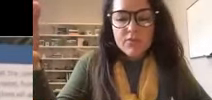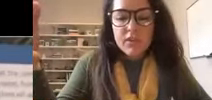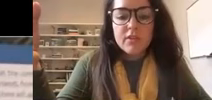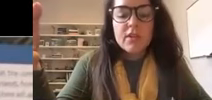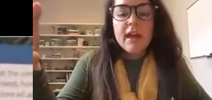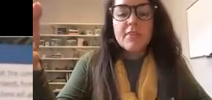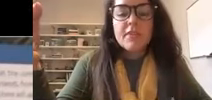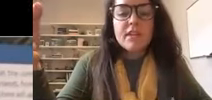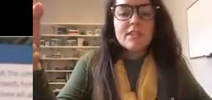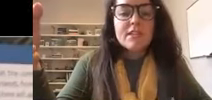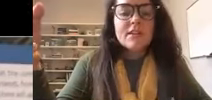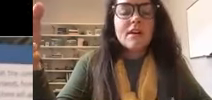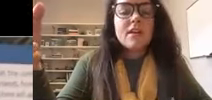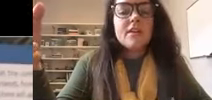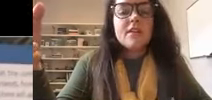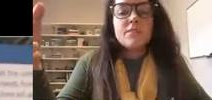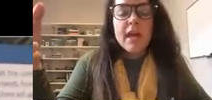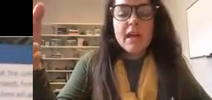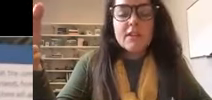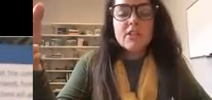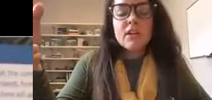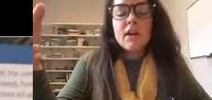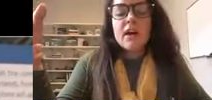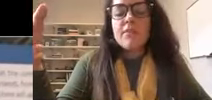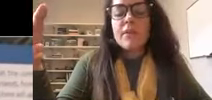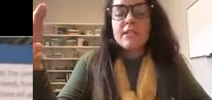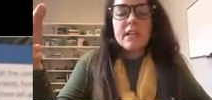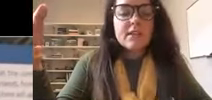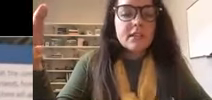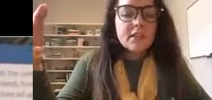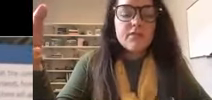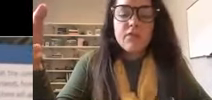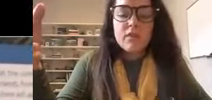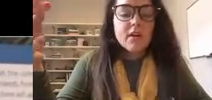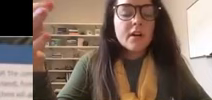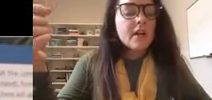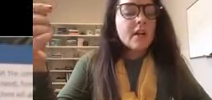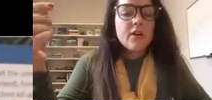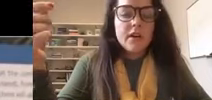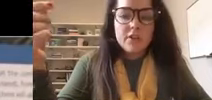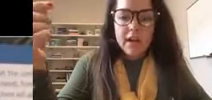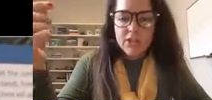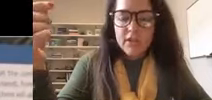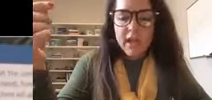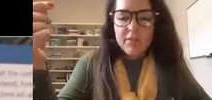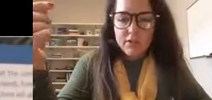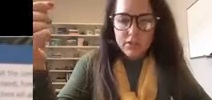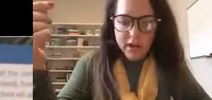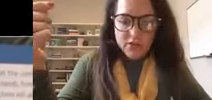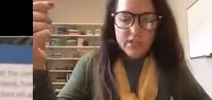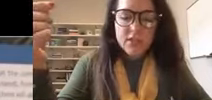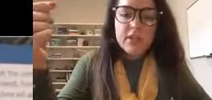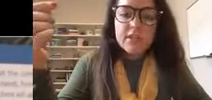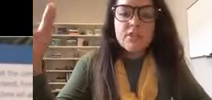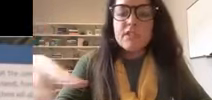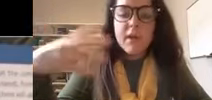notice when you look at the faces on this page intended for, you know, undergraduate and